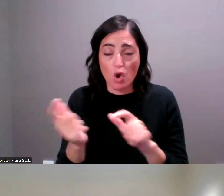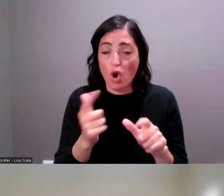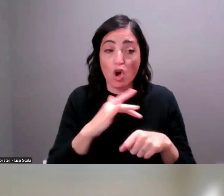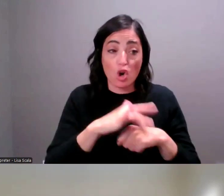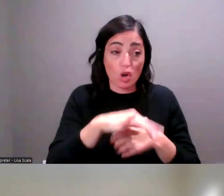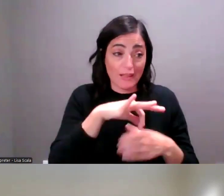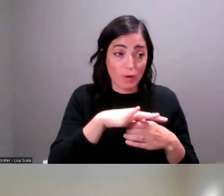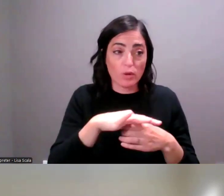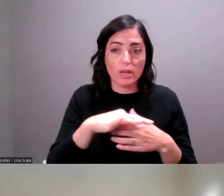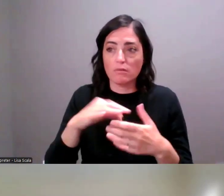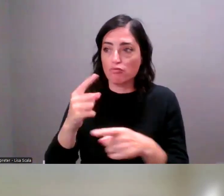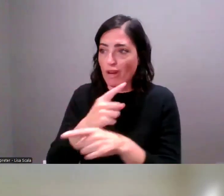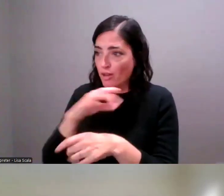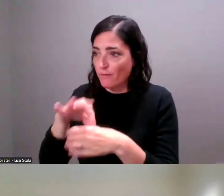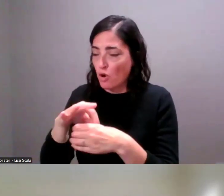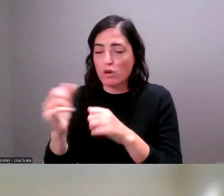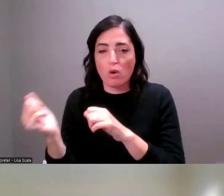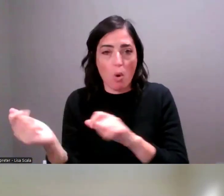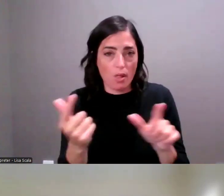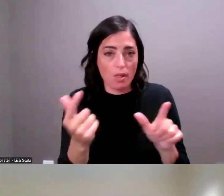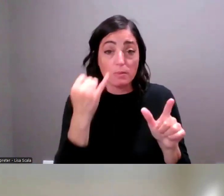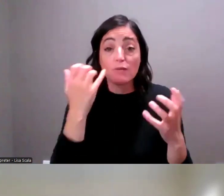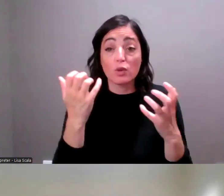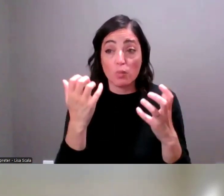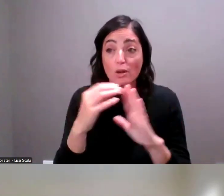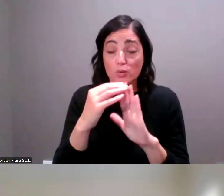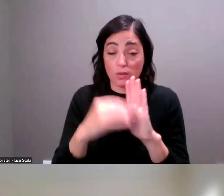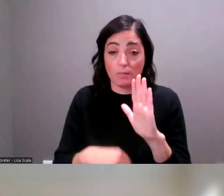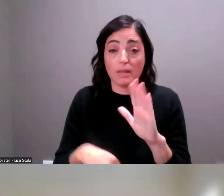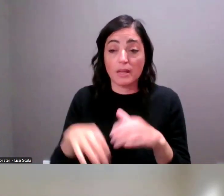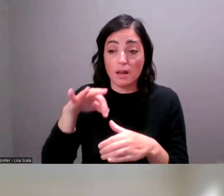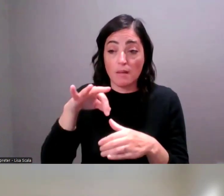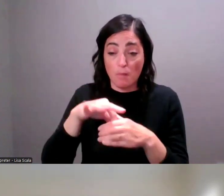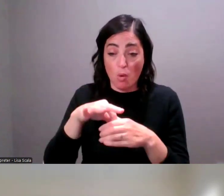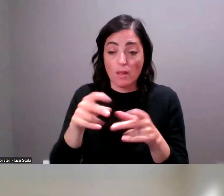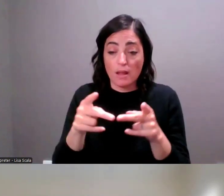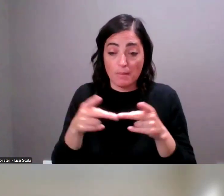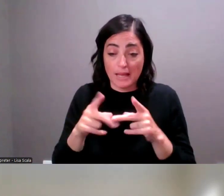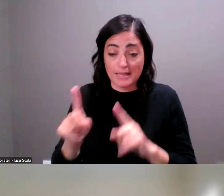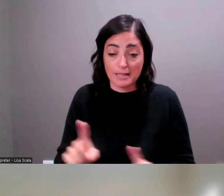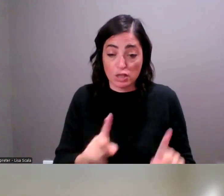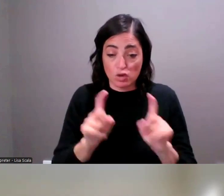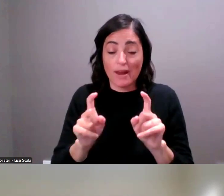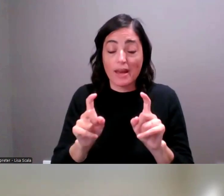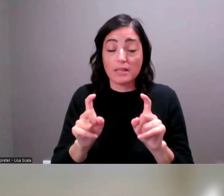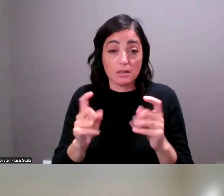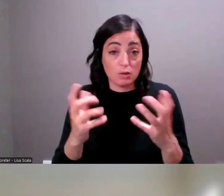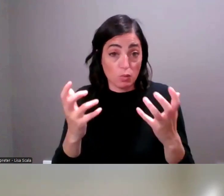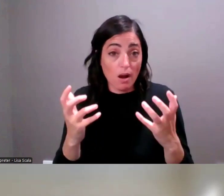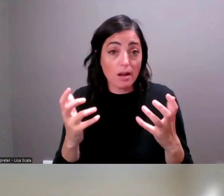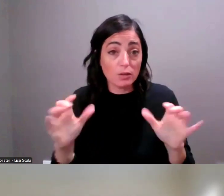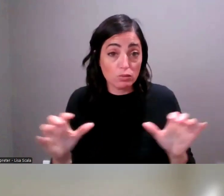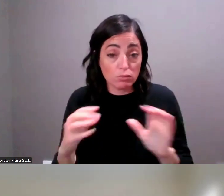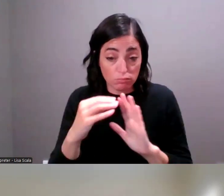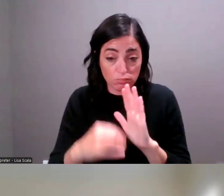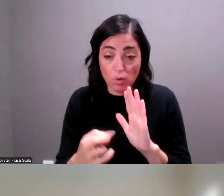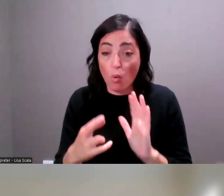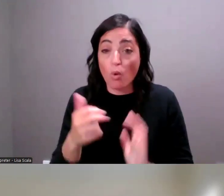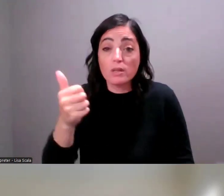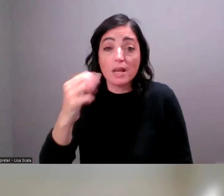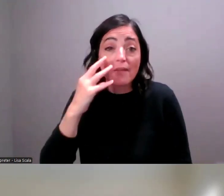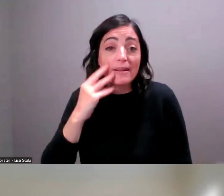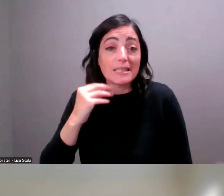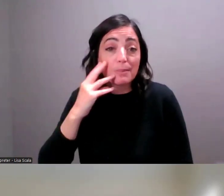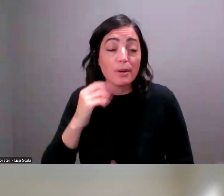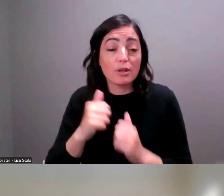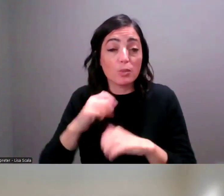well. So if you'd like to complete polling place accessibility surveys, or if you have experience with early